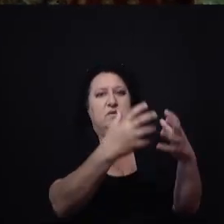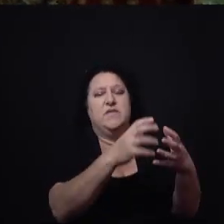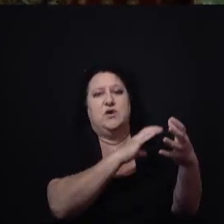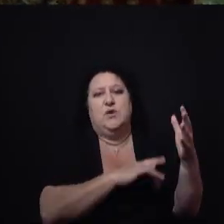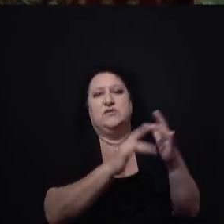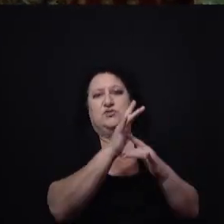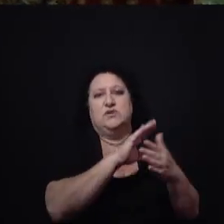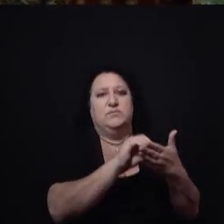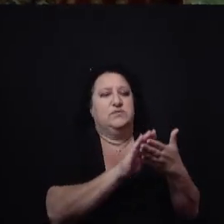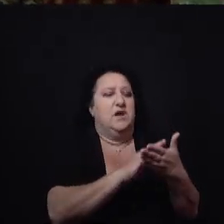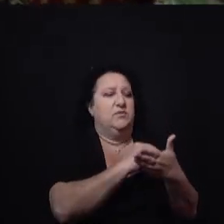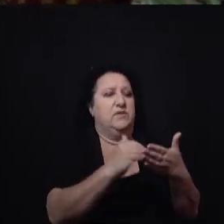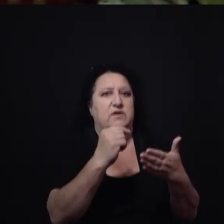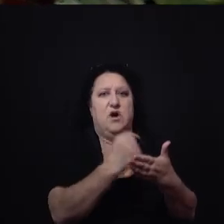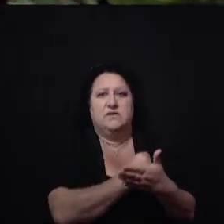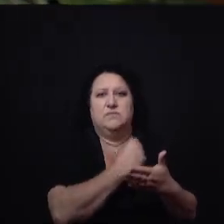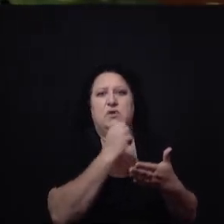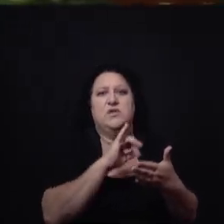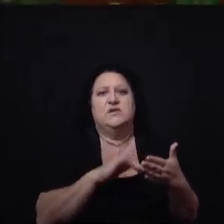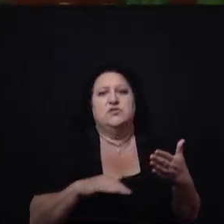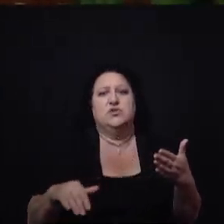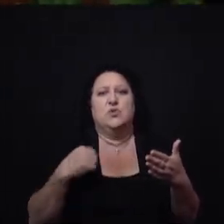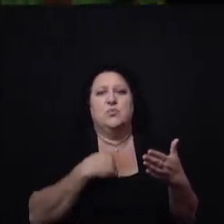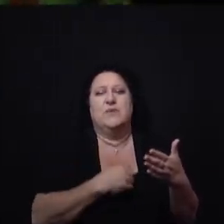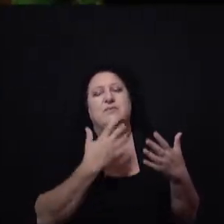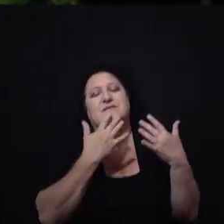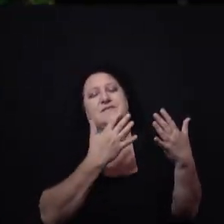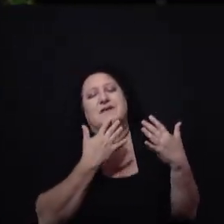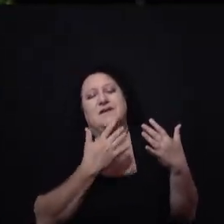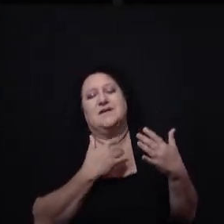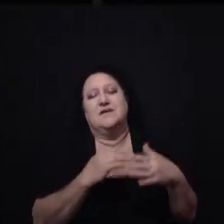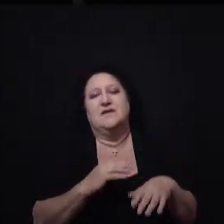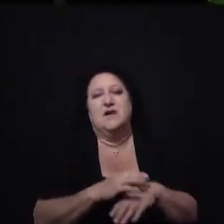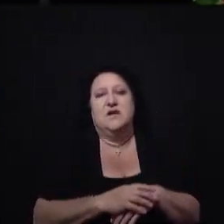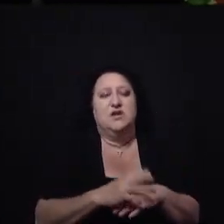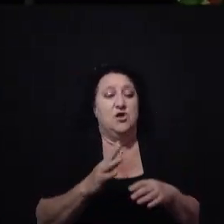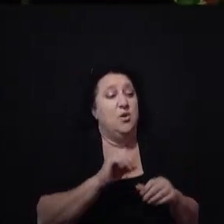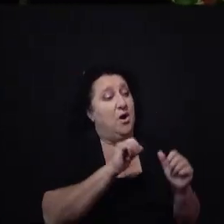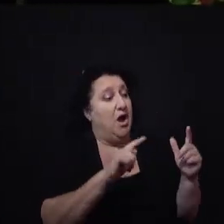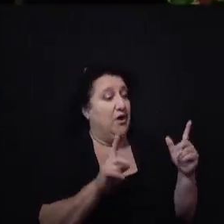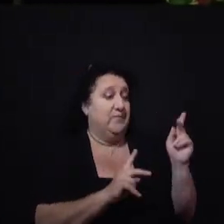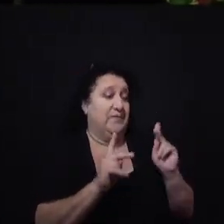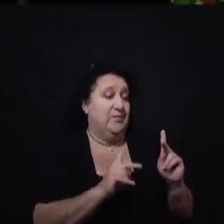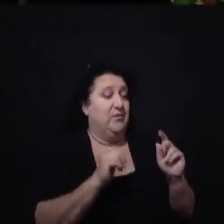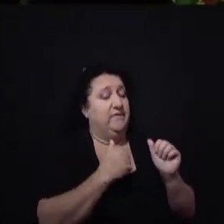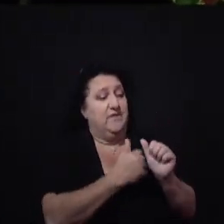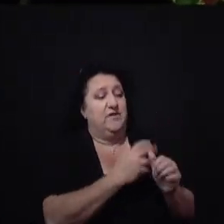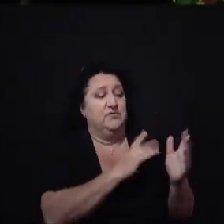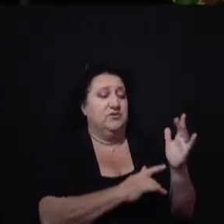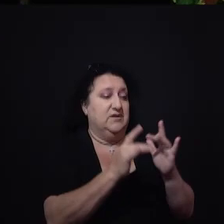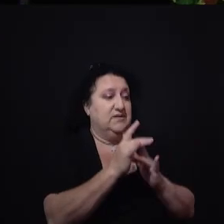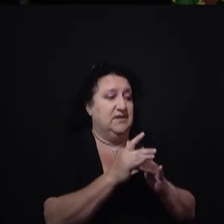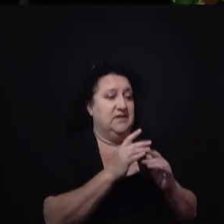As a kid, we used to sing a song, you know, all who follow Jesus all around the world, yes, we're the church